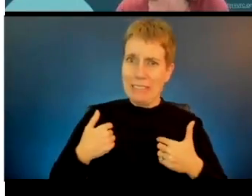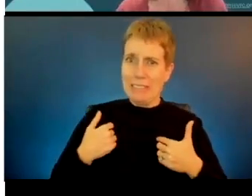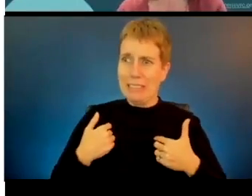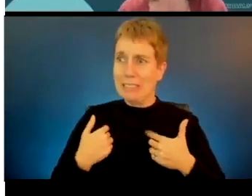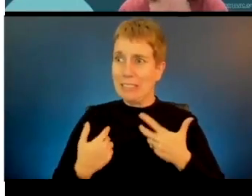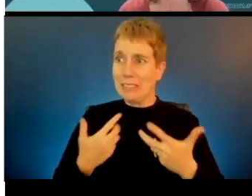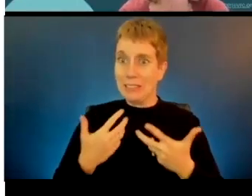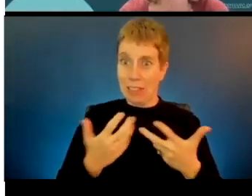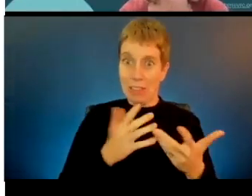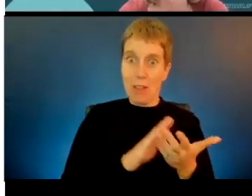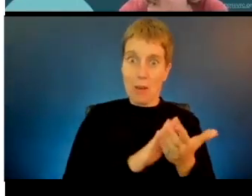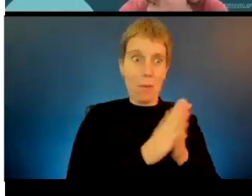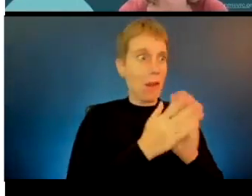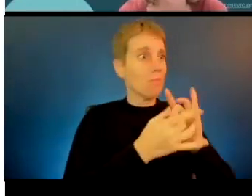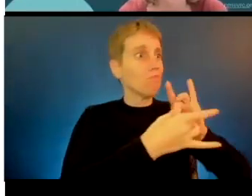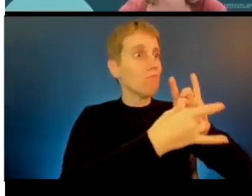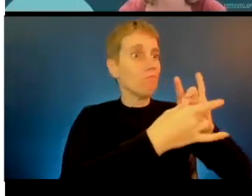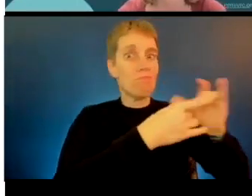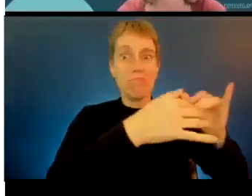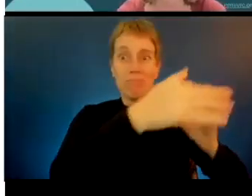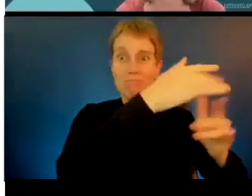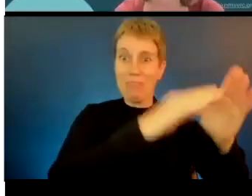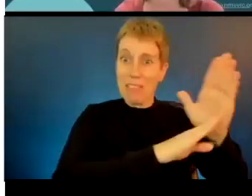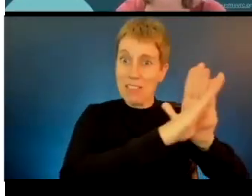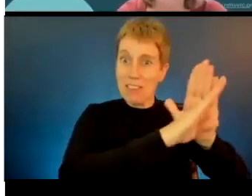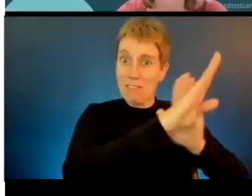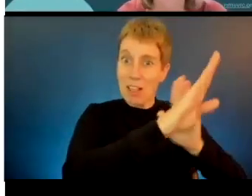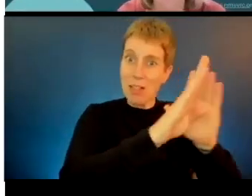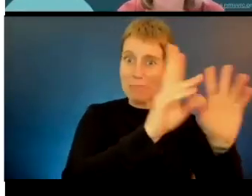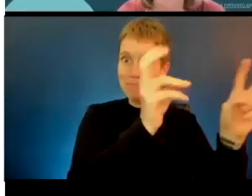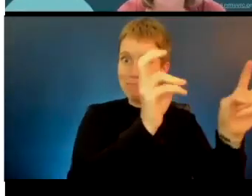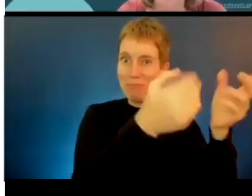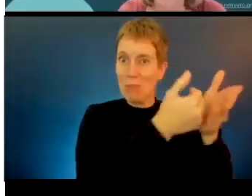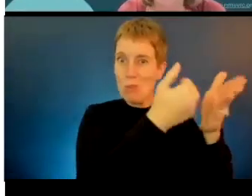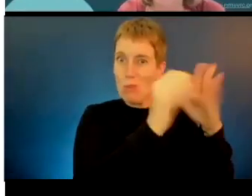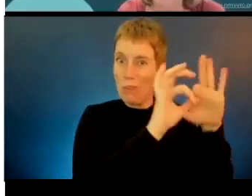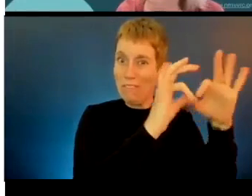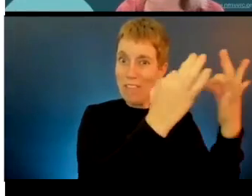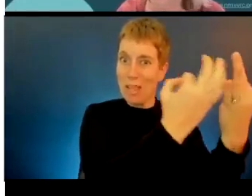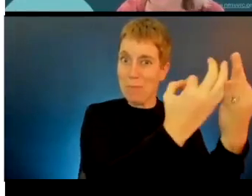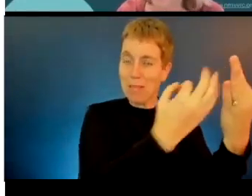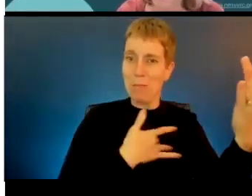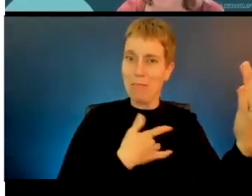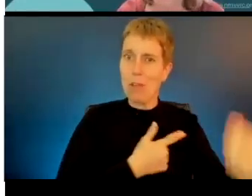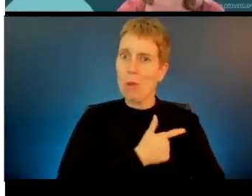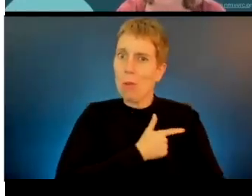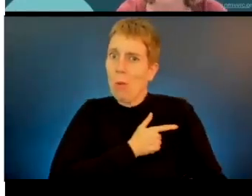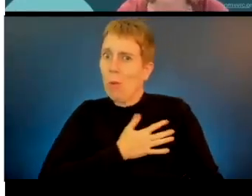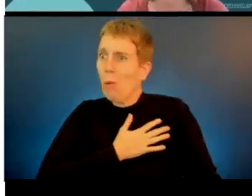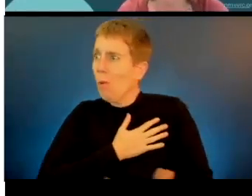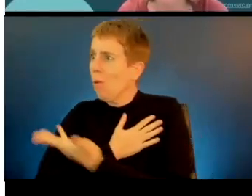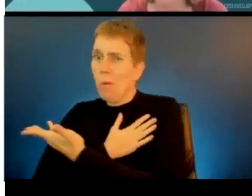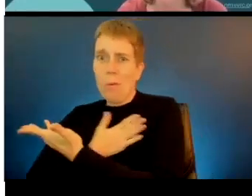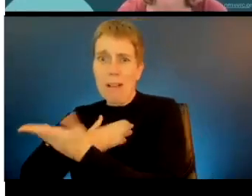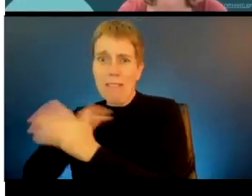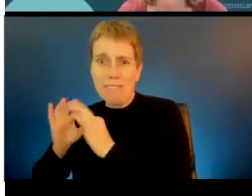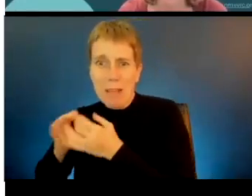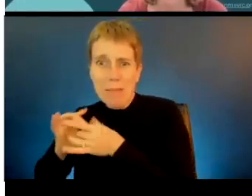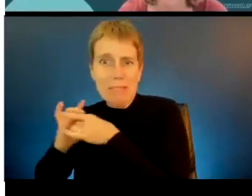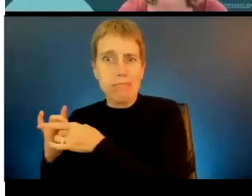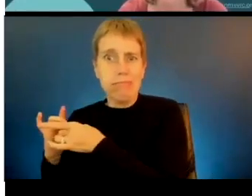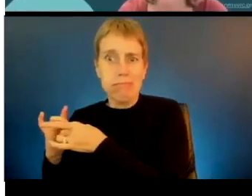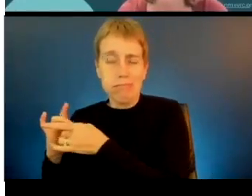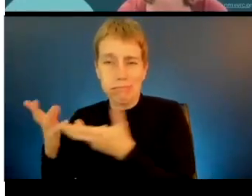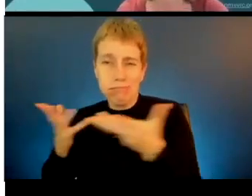new family that they are developing. The other thing I'm so mindful of when I think about children and the way they respond to a